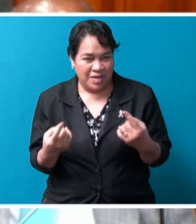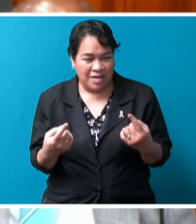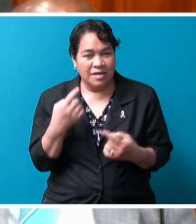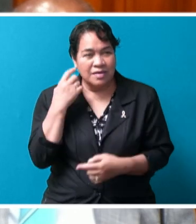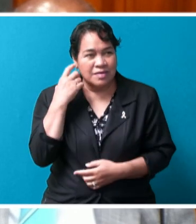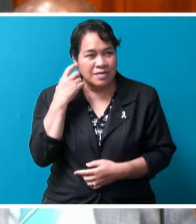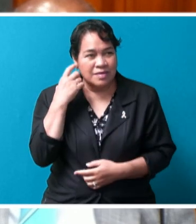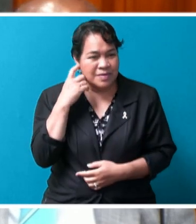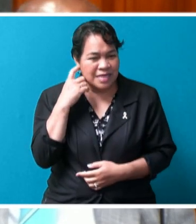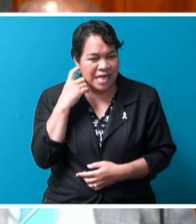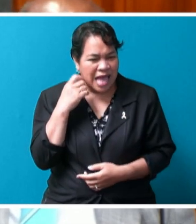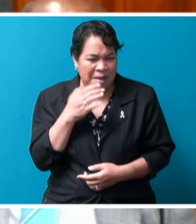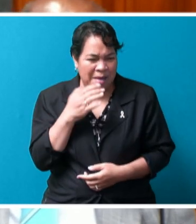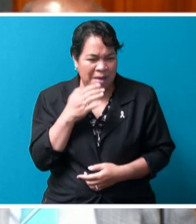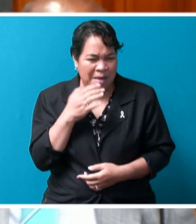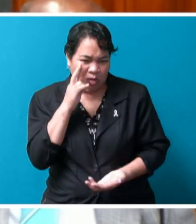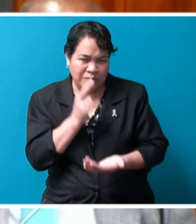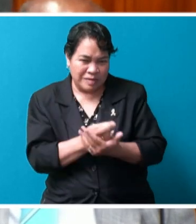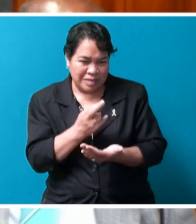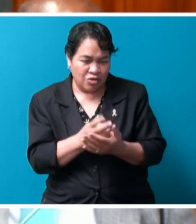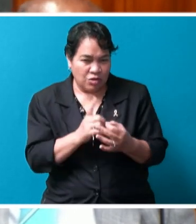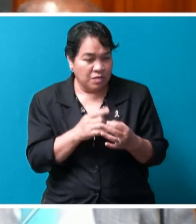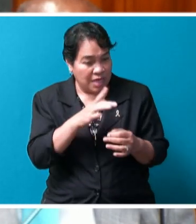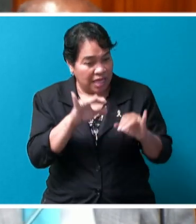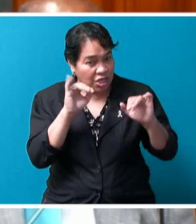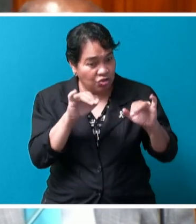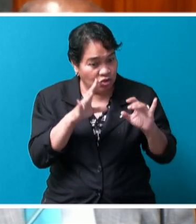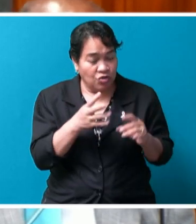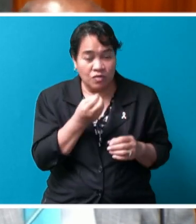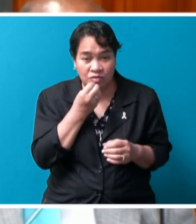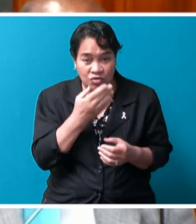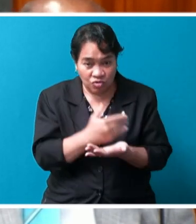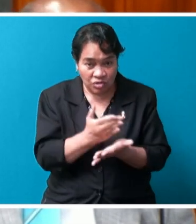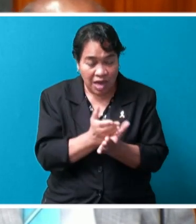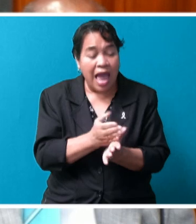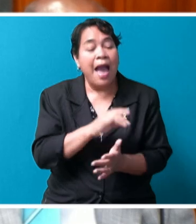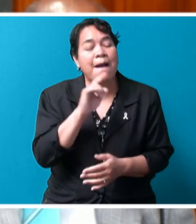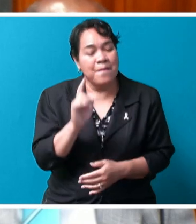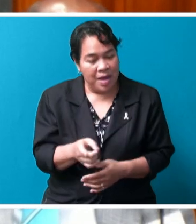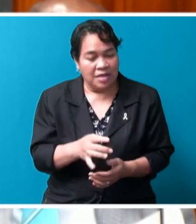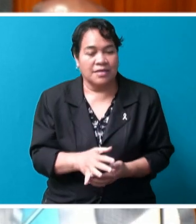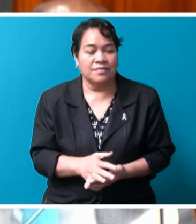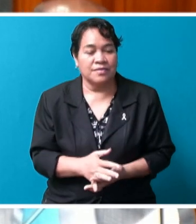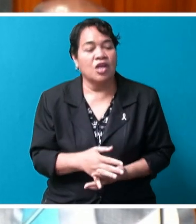maybe not genuine questions in terms of the issues that you've highlighted, but as a